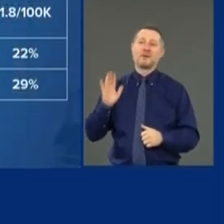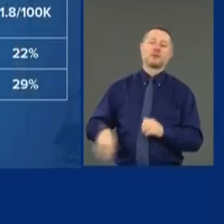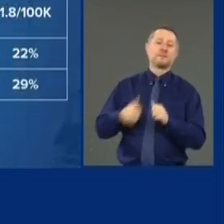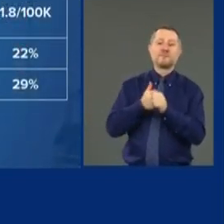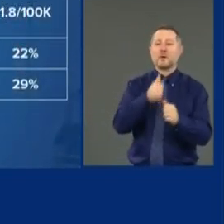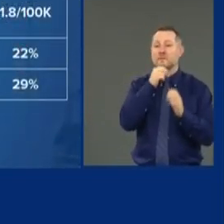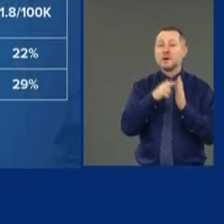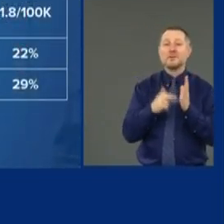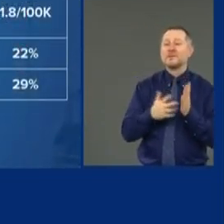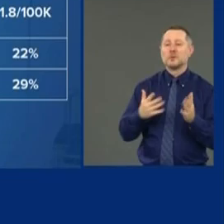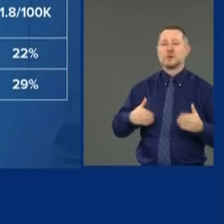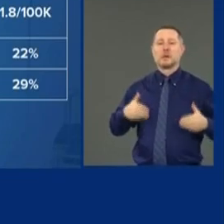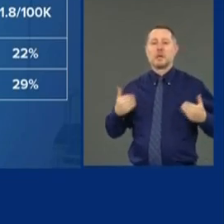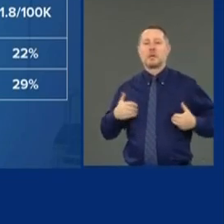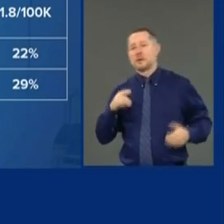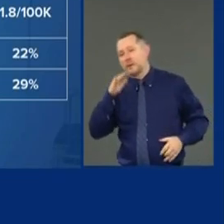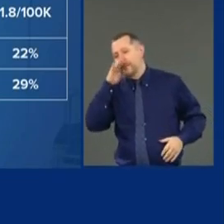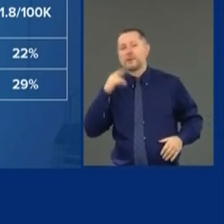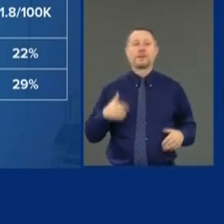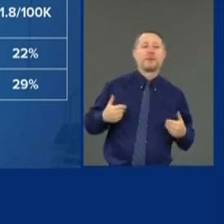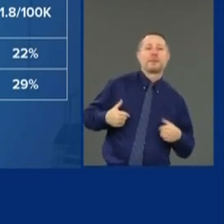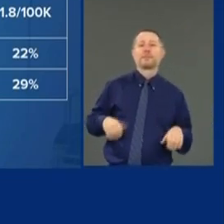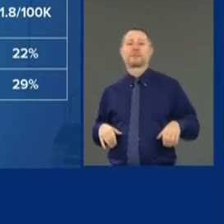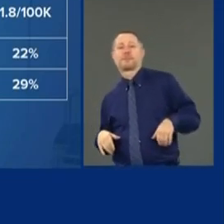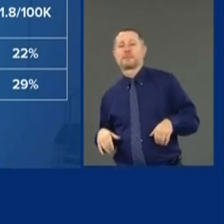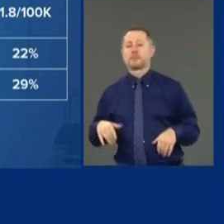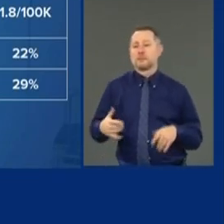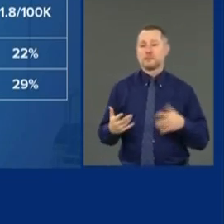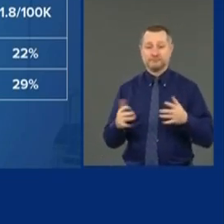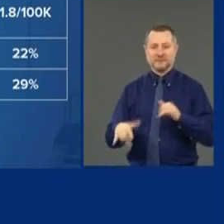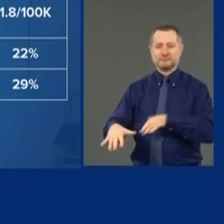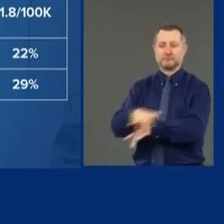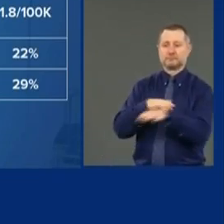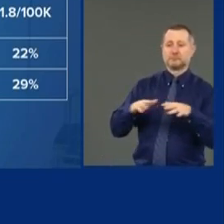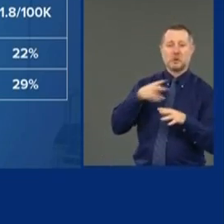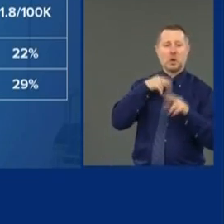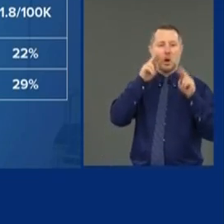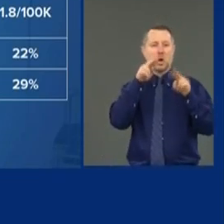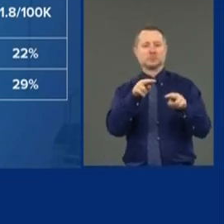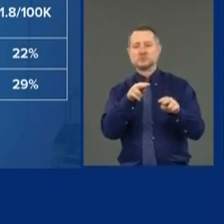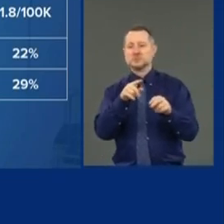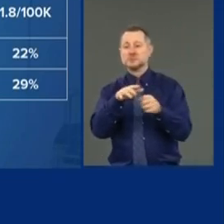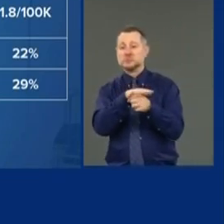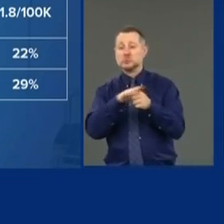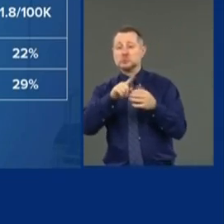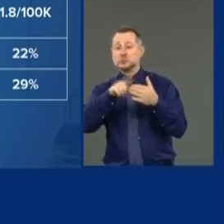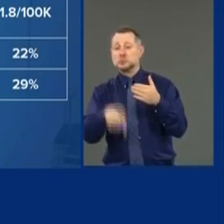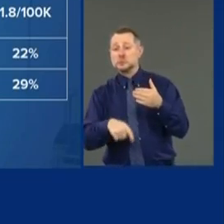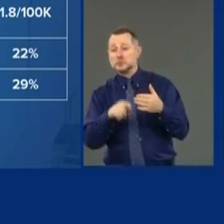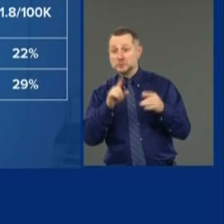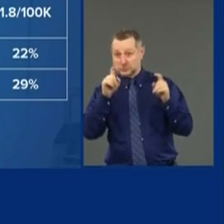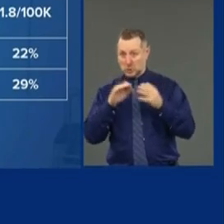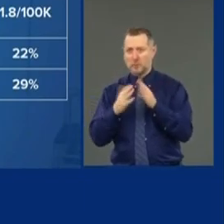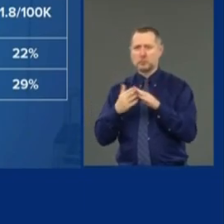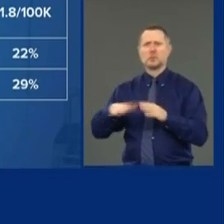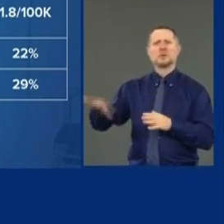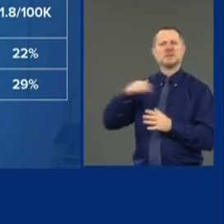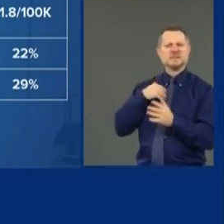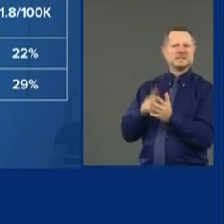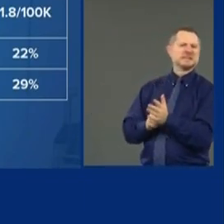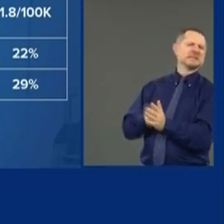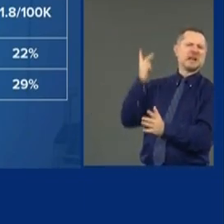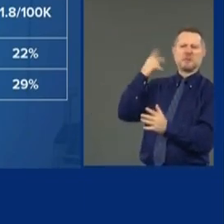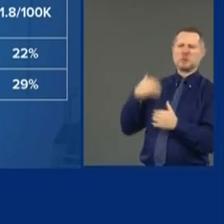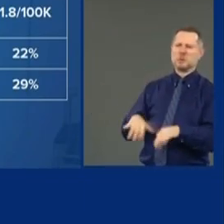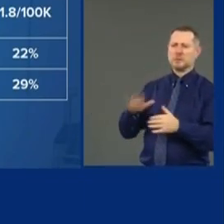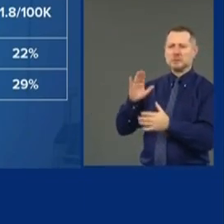for example, you have communities that have double the infection rate of the city in